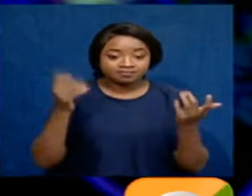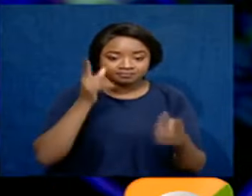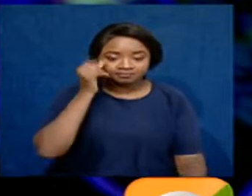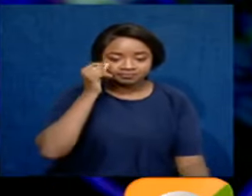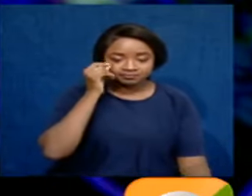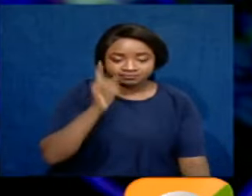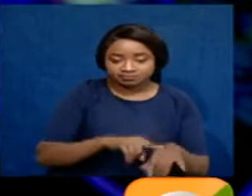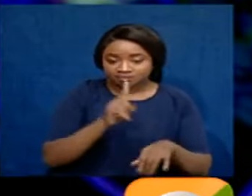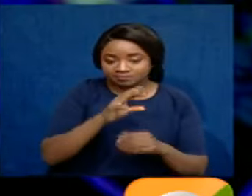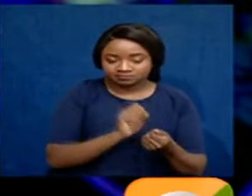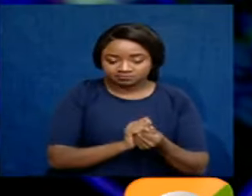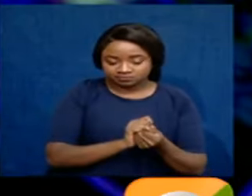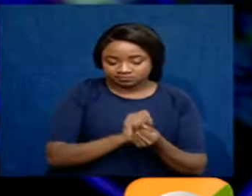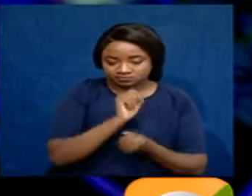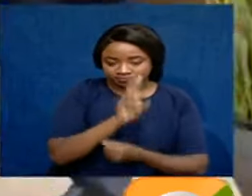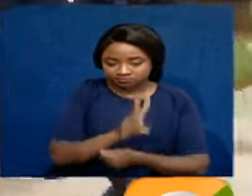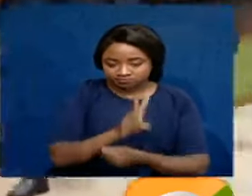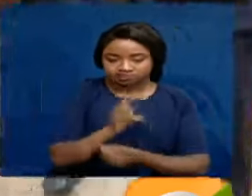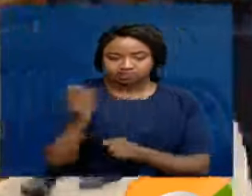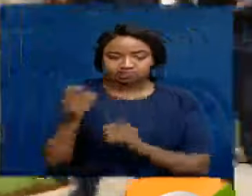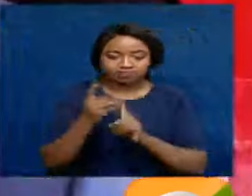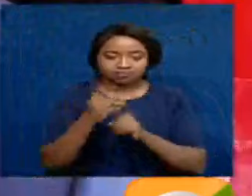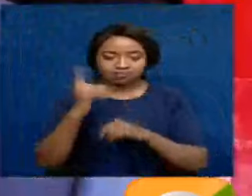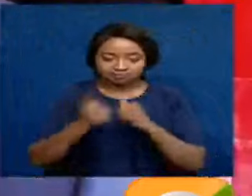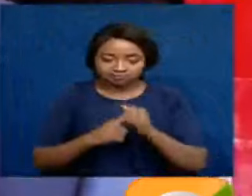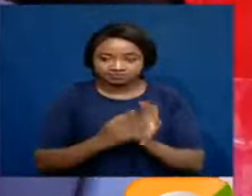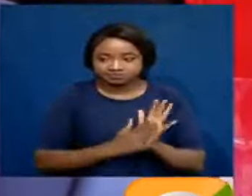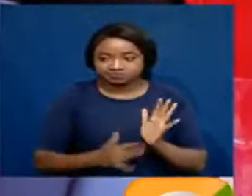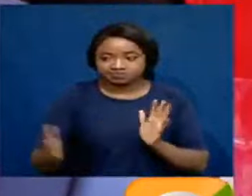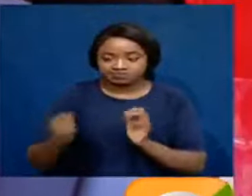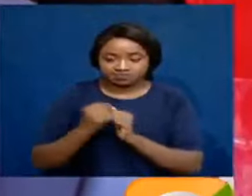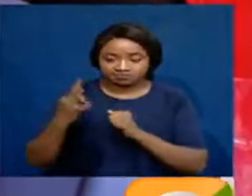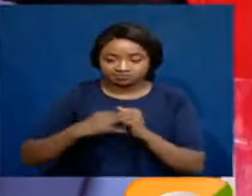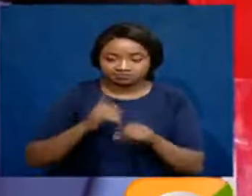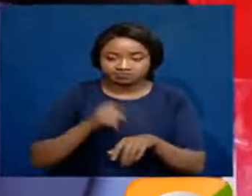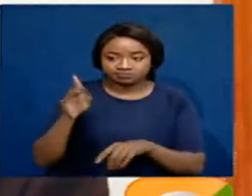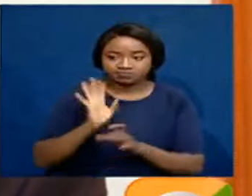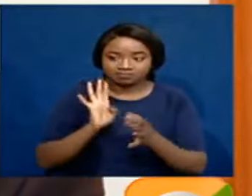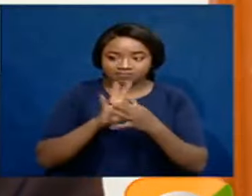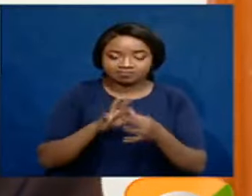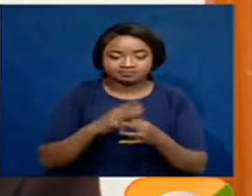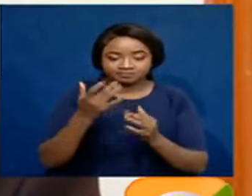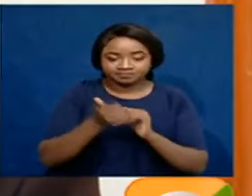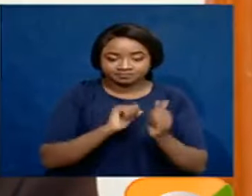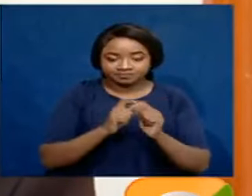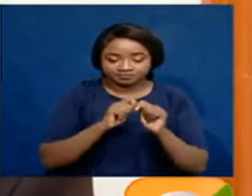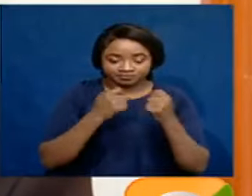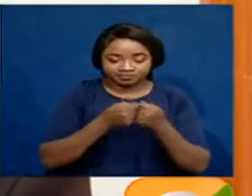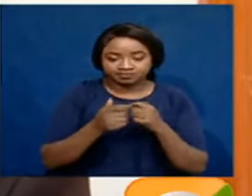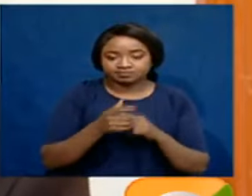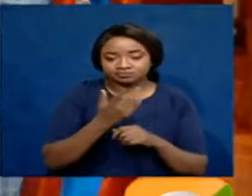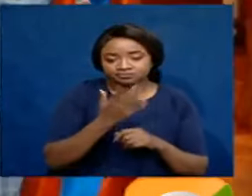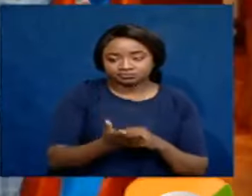from December the 6th to the 18th. Speaking when he joined the Bunge Sports team today, Sports Cabinet Secretary Kipchumba